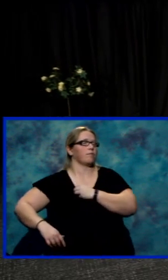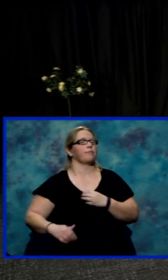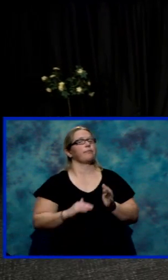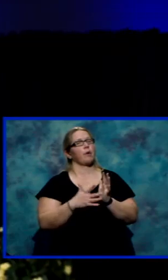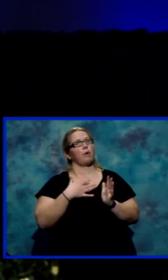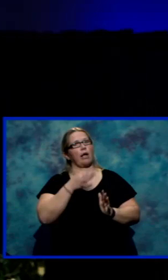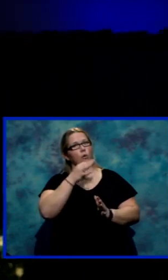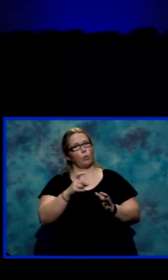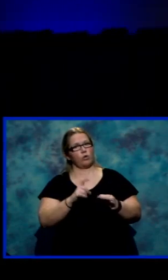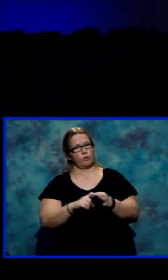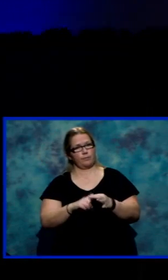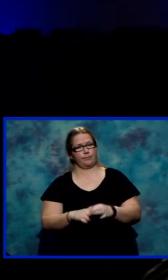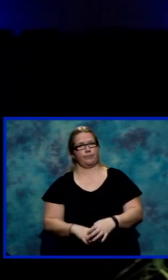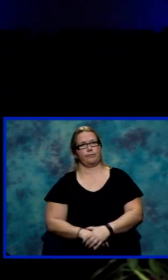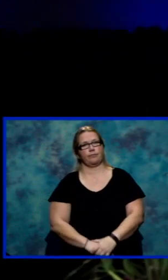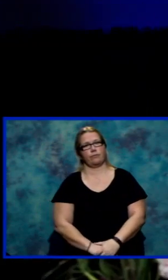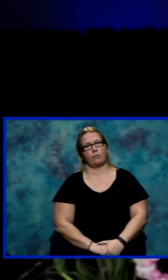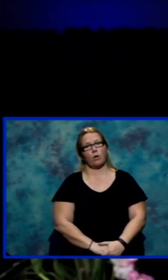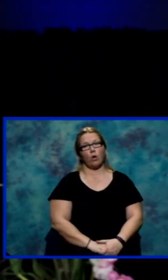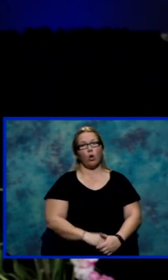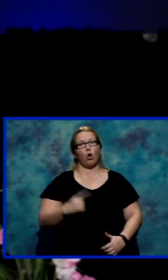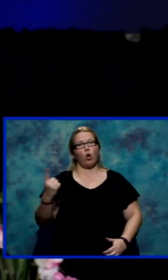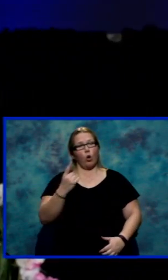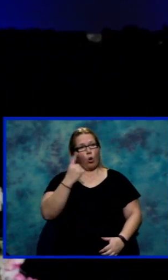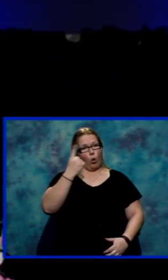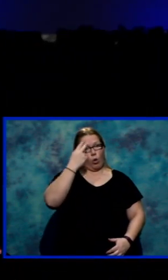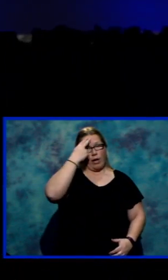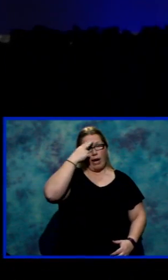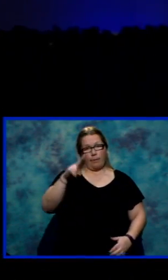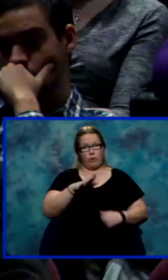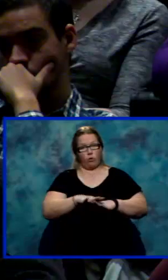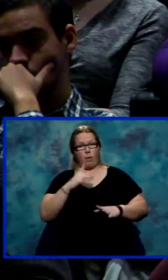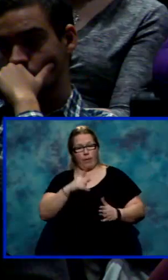question. Who did the naming of all the children as soon as they were born?